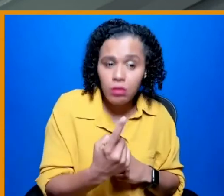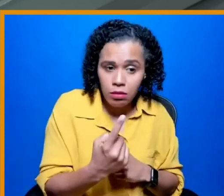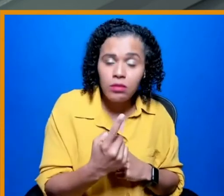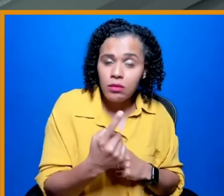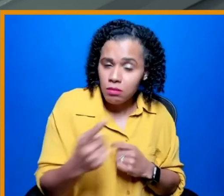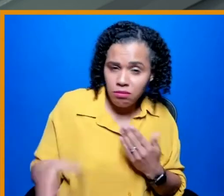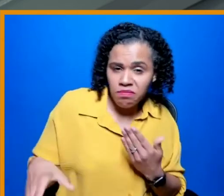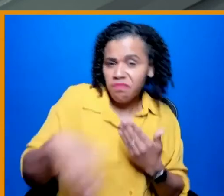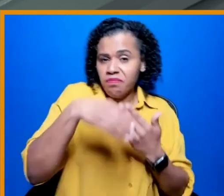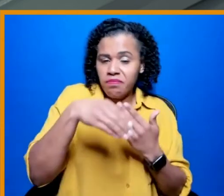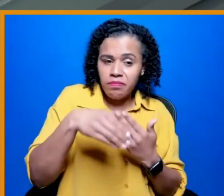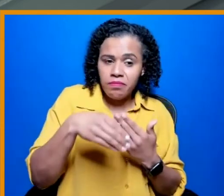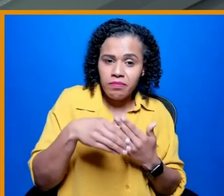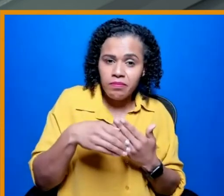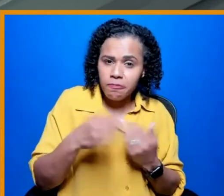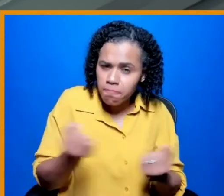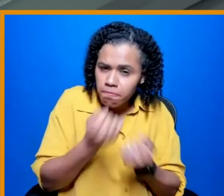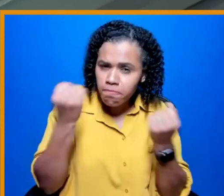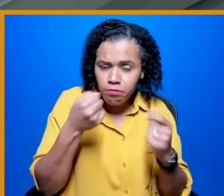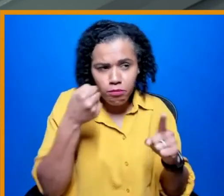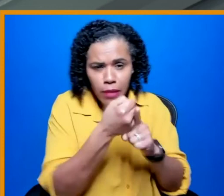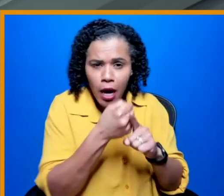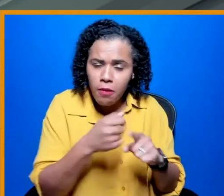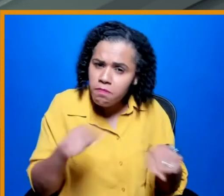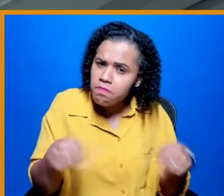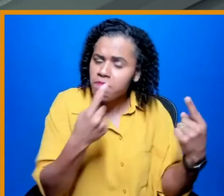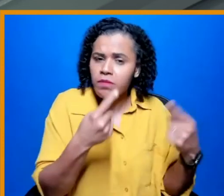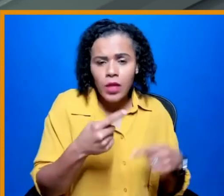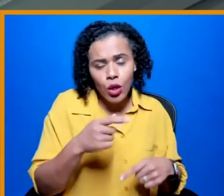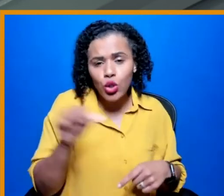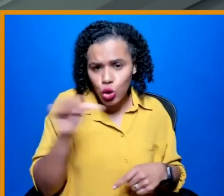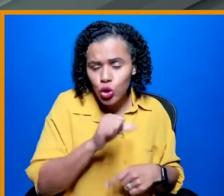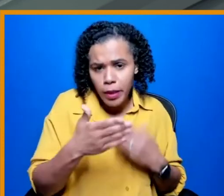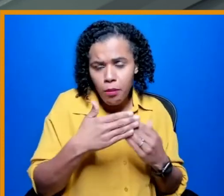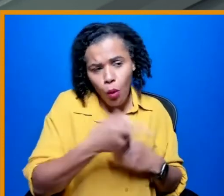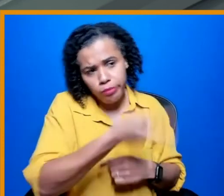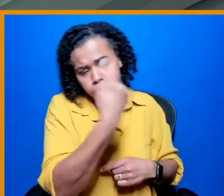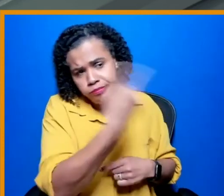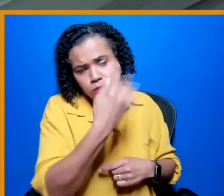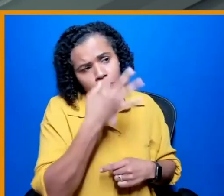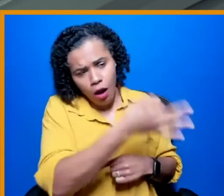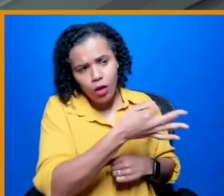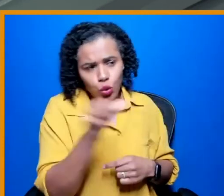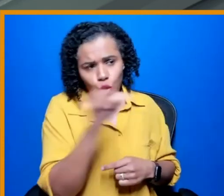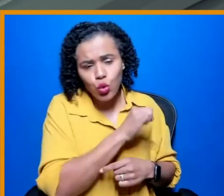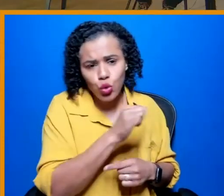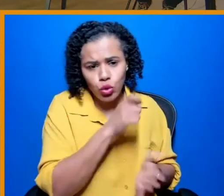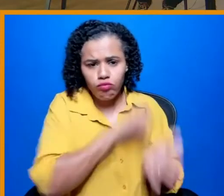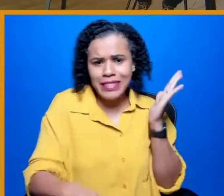words, further calls on the Prime Minister to resign. Thank